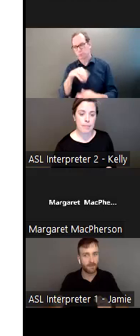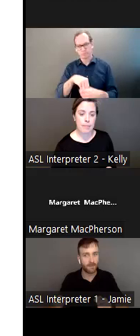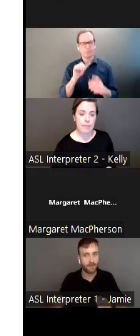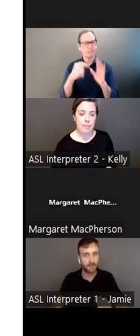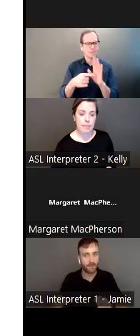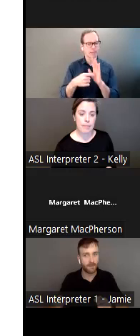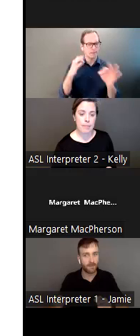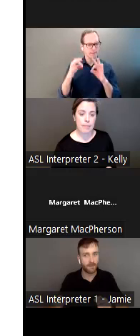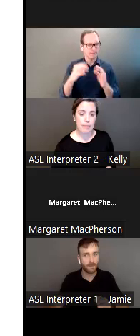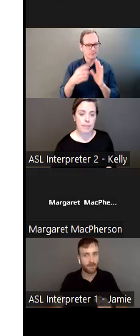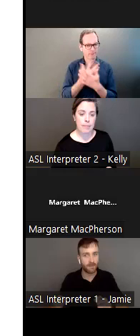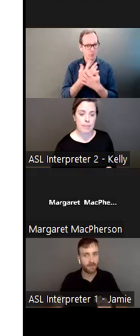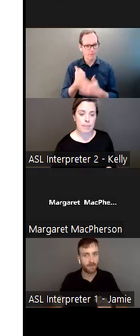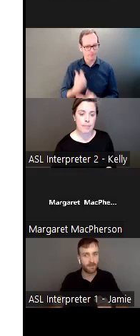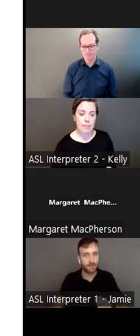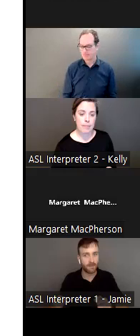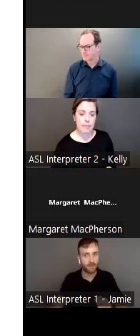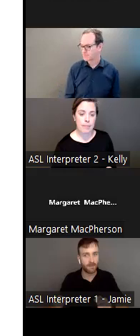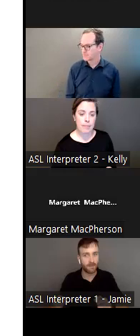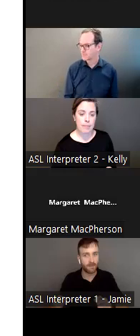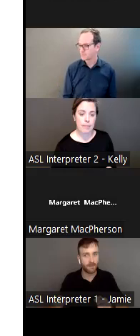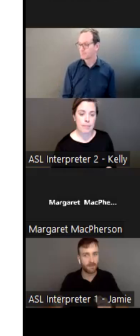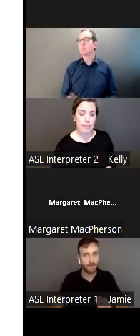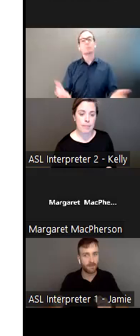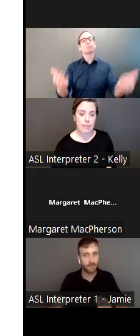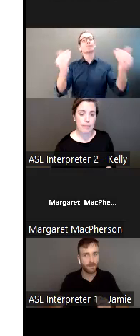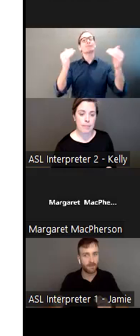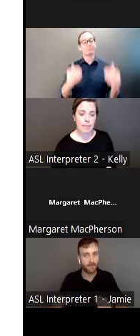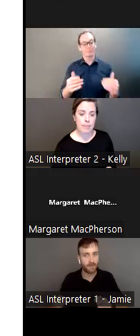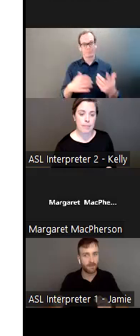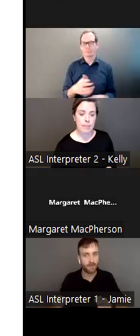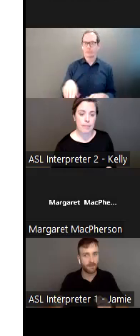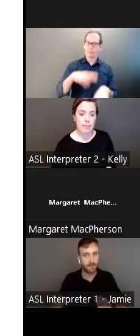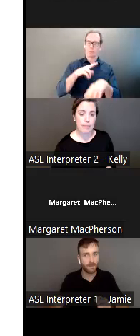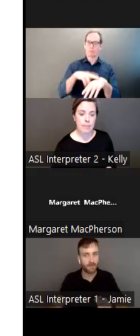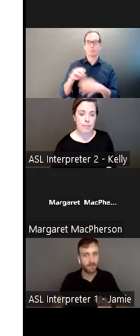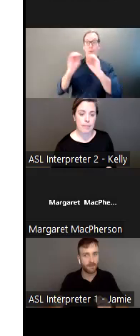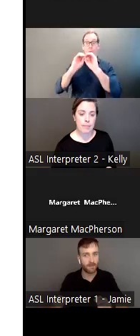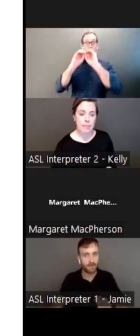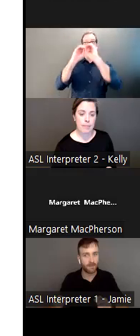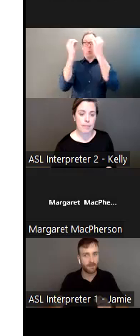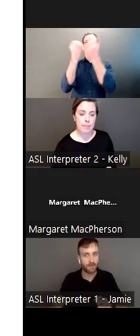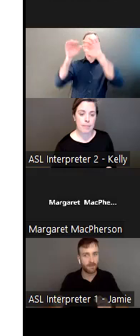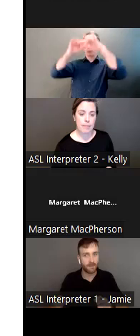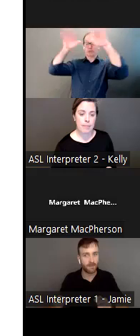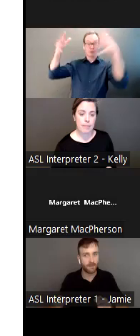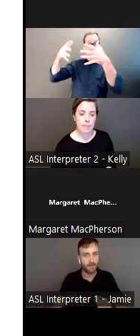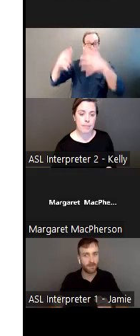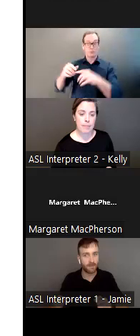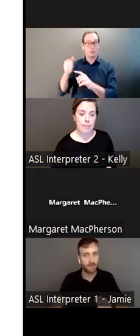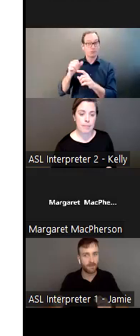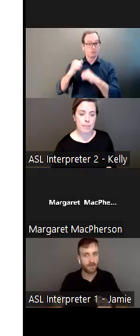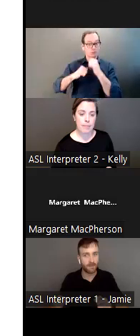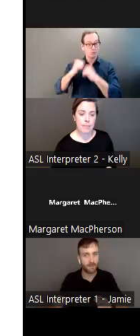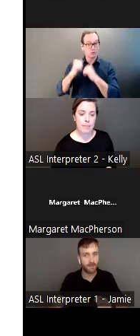And then we always advocate, again, as Margaret walked us through, there's the organizational level responsibility to becoming trauma and